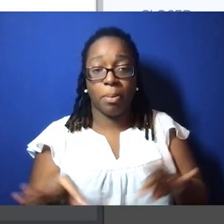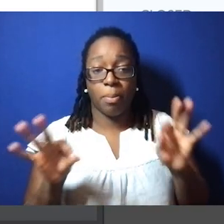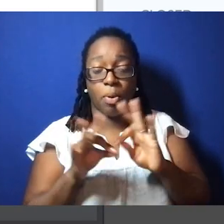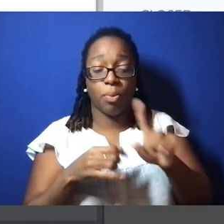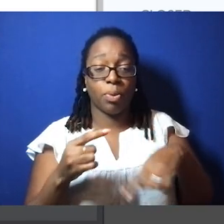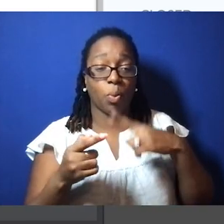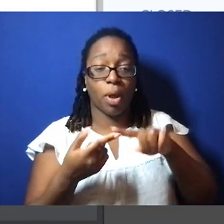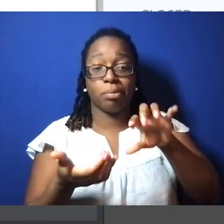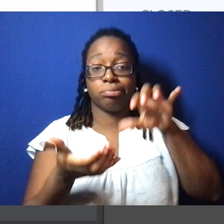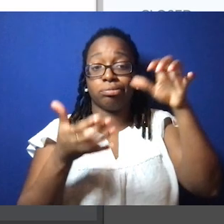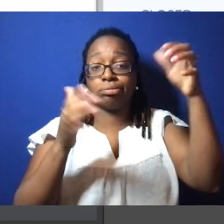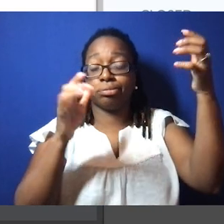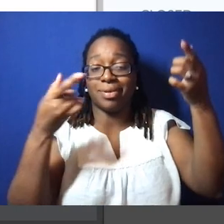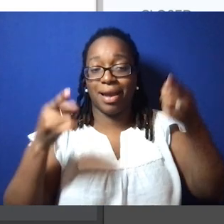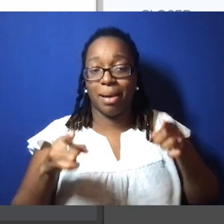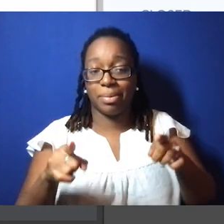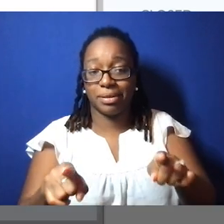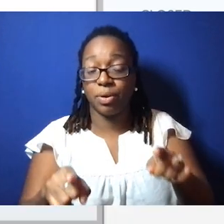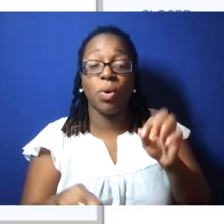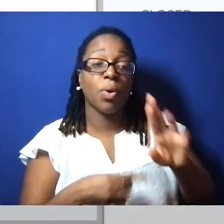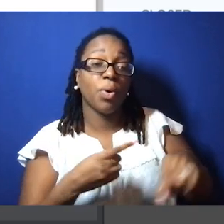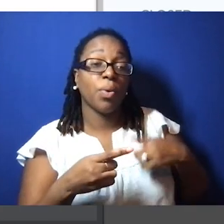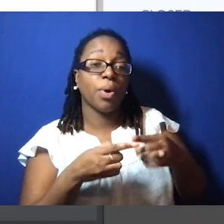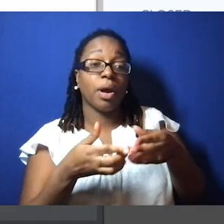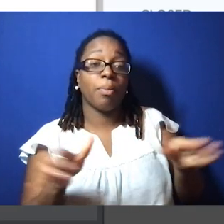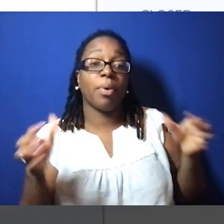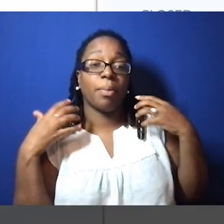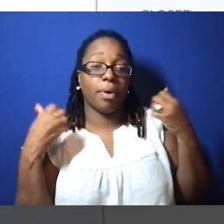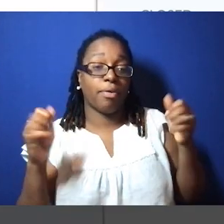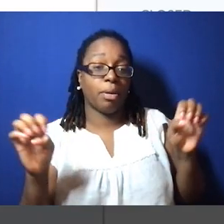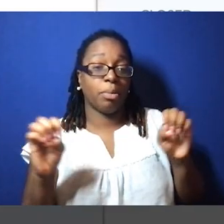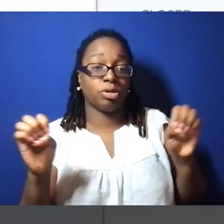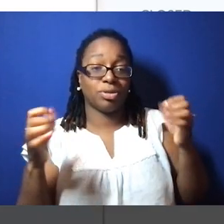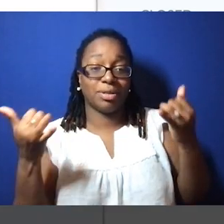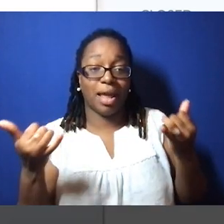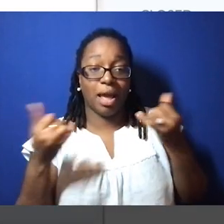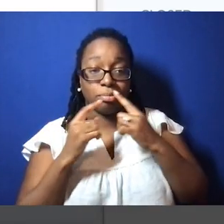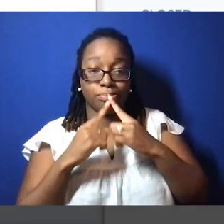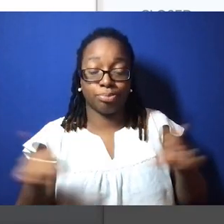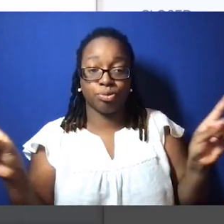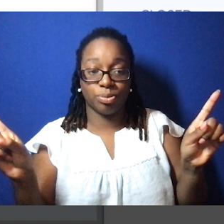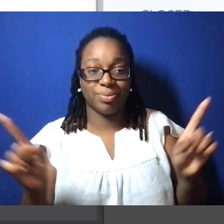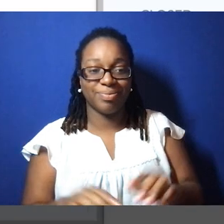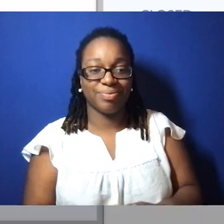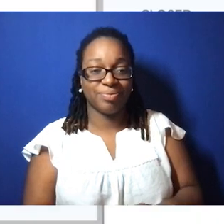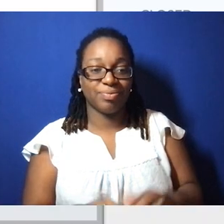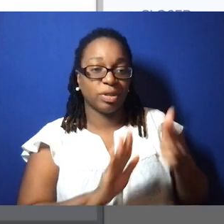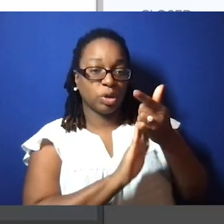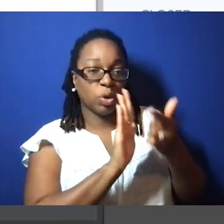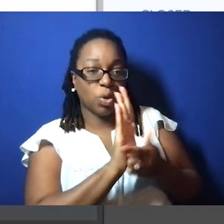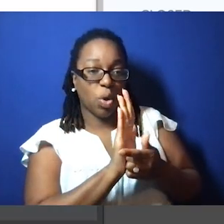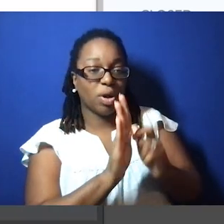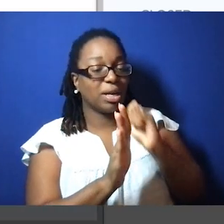less important during times of disaster or when a public health emergency has been declared.